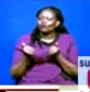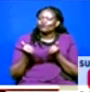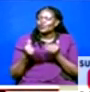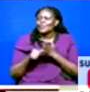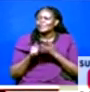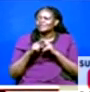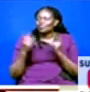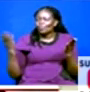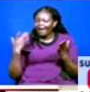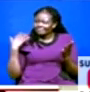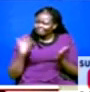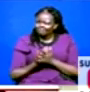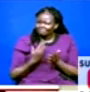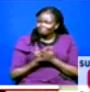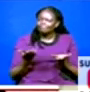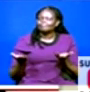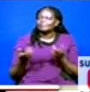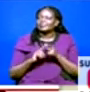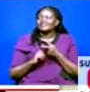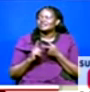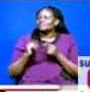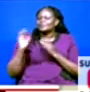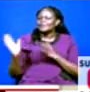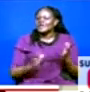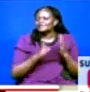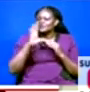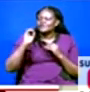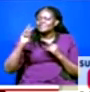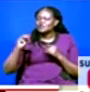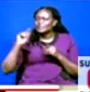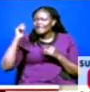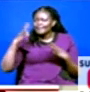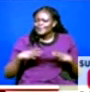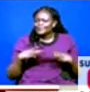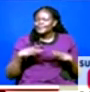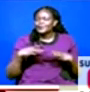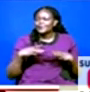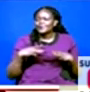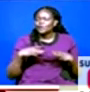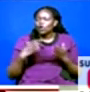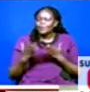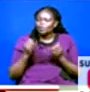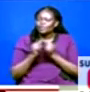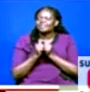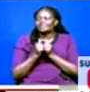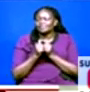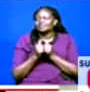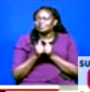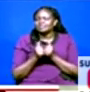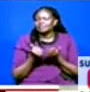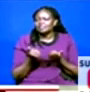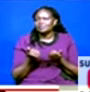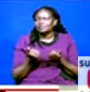us? Have we planned for the 50 million Kenyans as opposed to the numbers we had, possibly